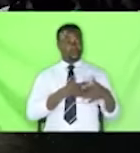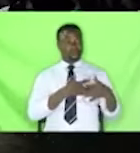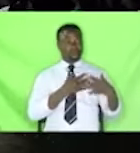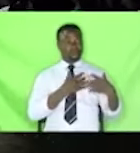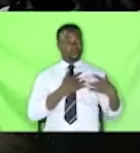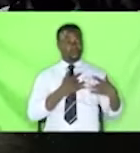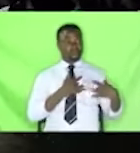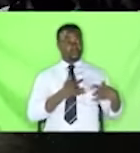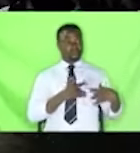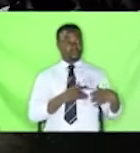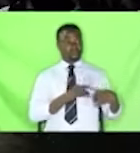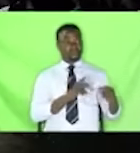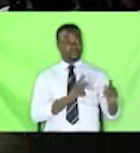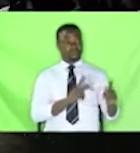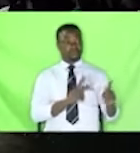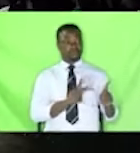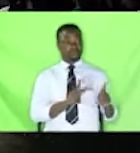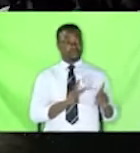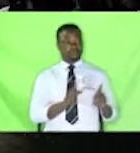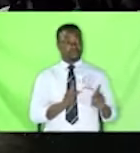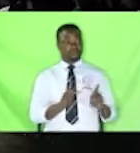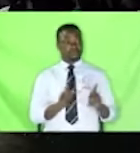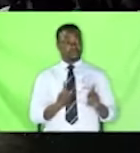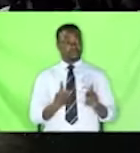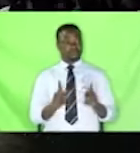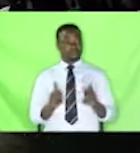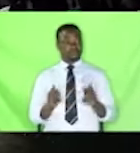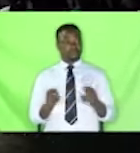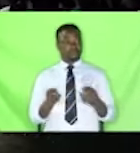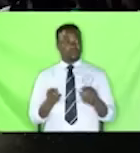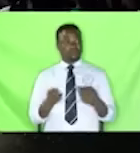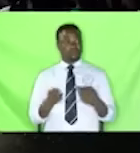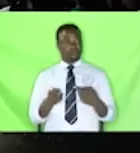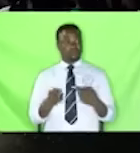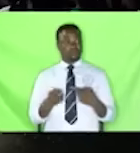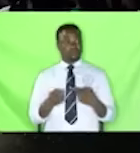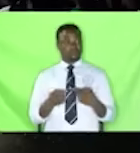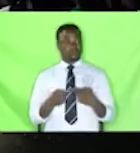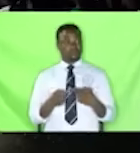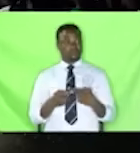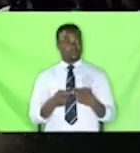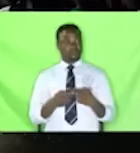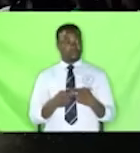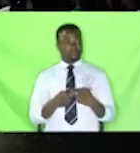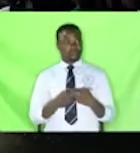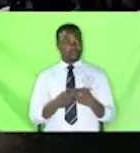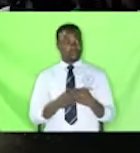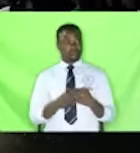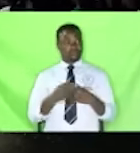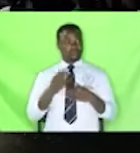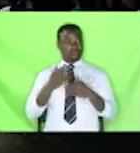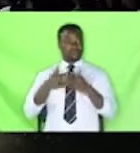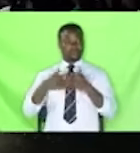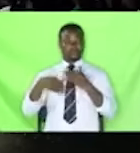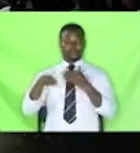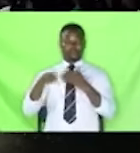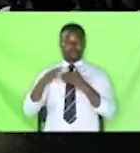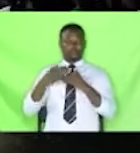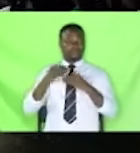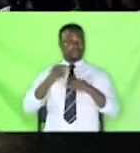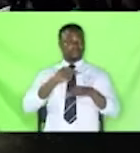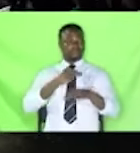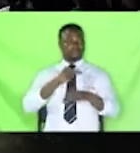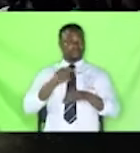heart prepare in room, and heaven and nature sing.